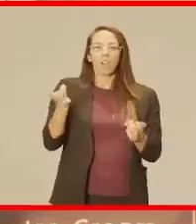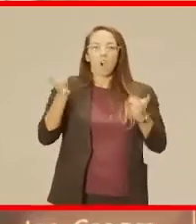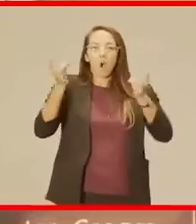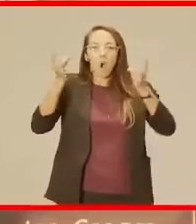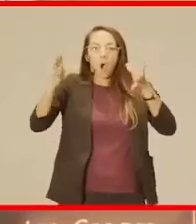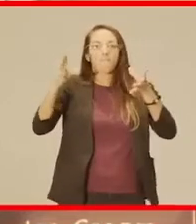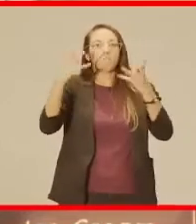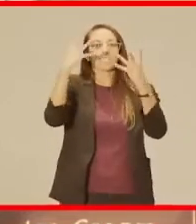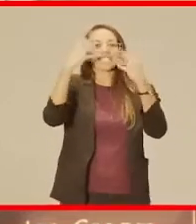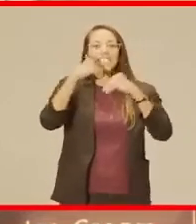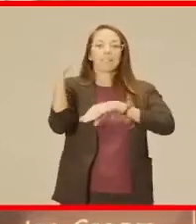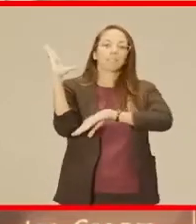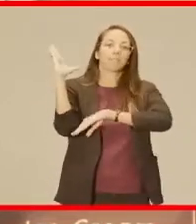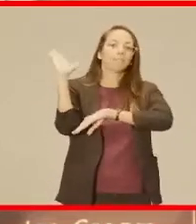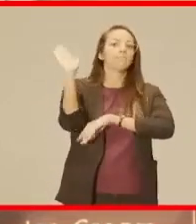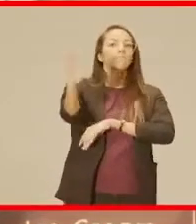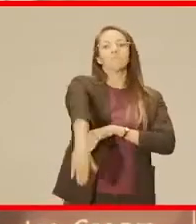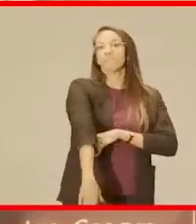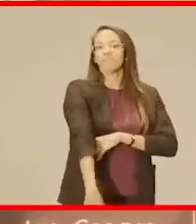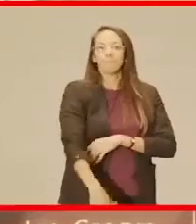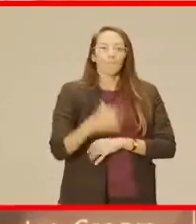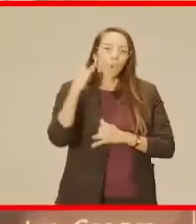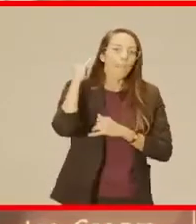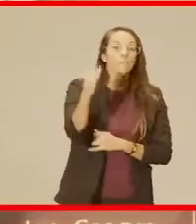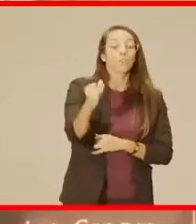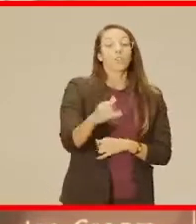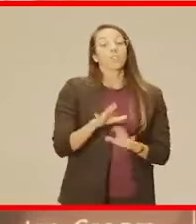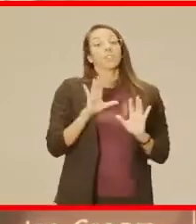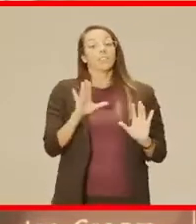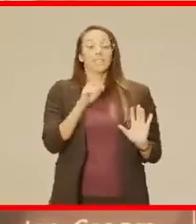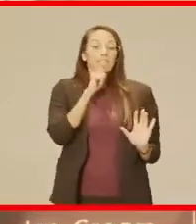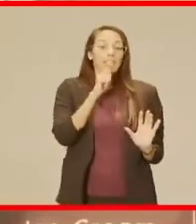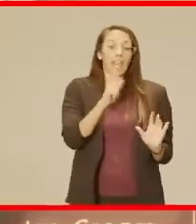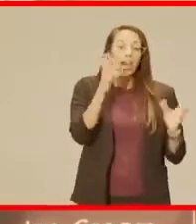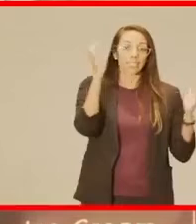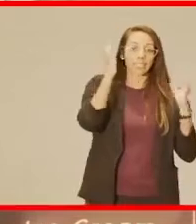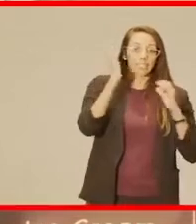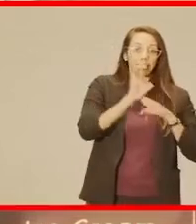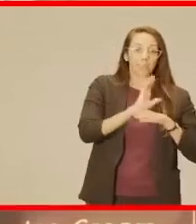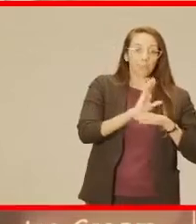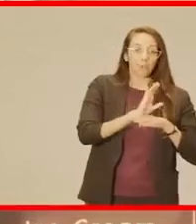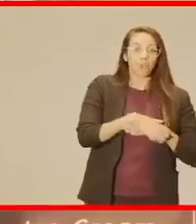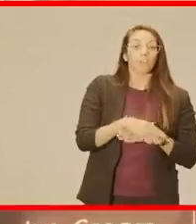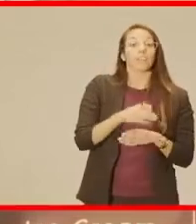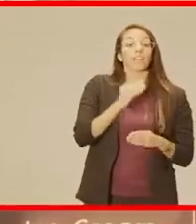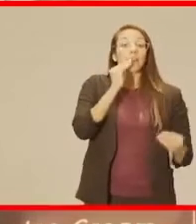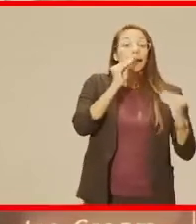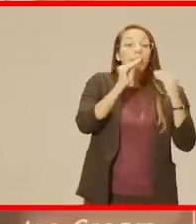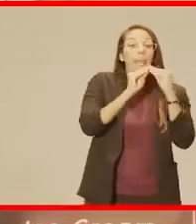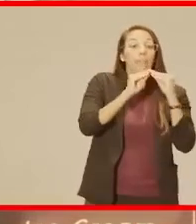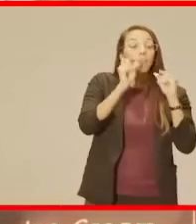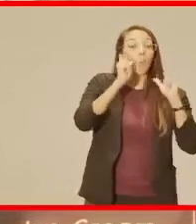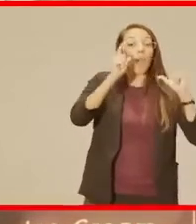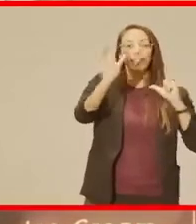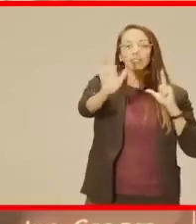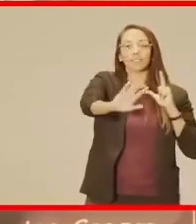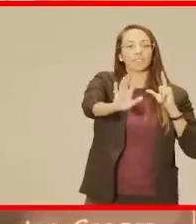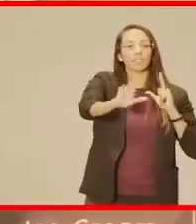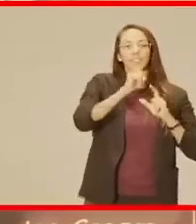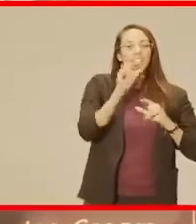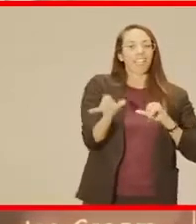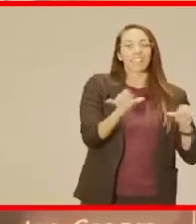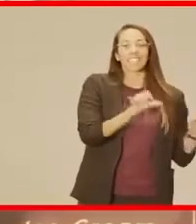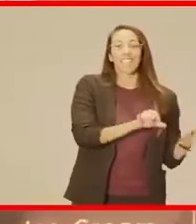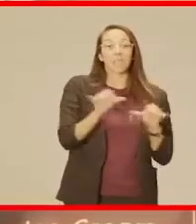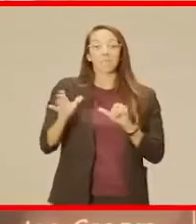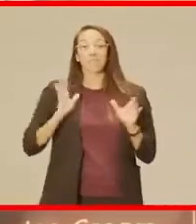sleep. Now, unlike Sleeping Beauty and Snow White, true love's kiss can't awaken her. So Gabriel turns to the one thing